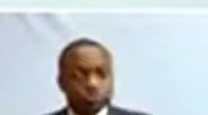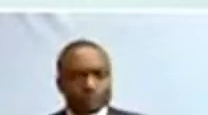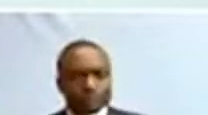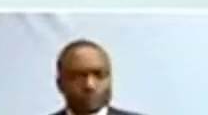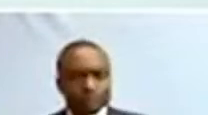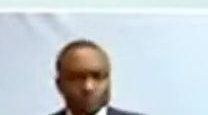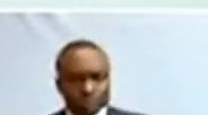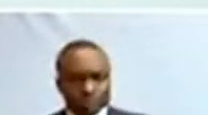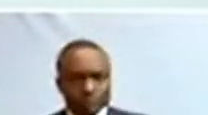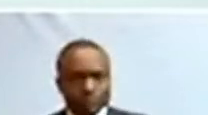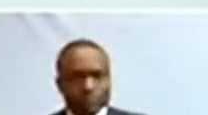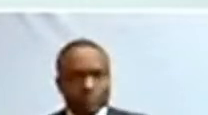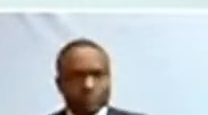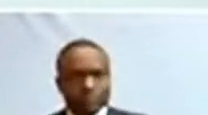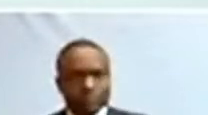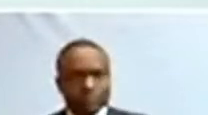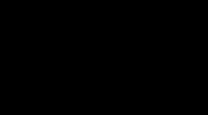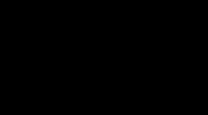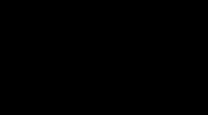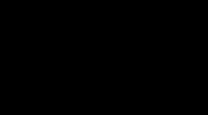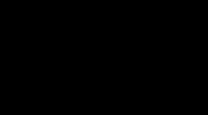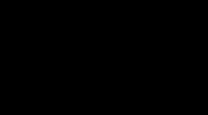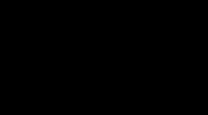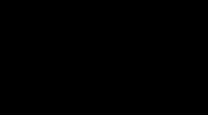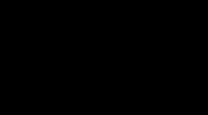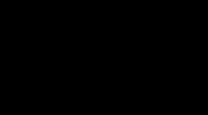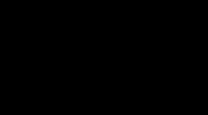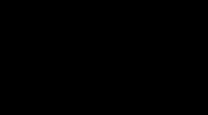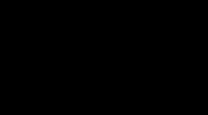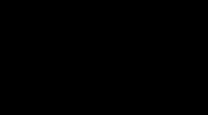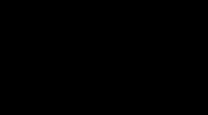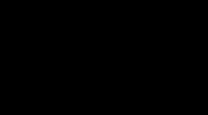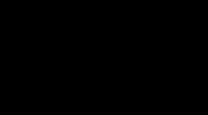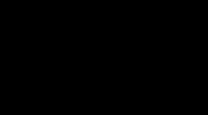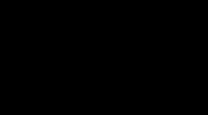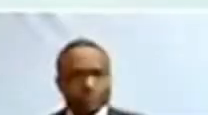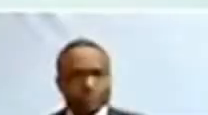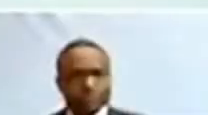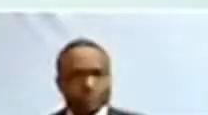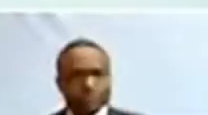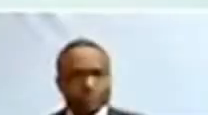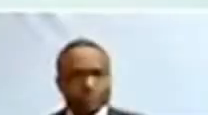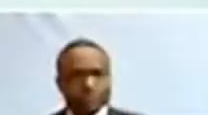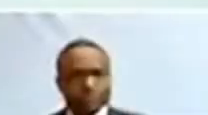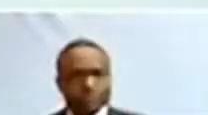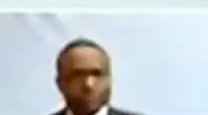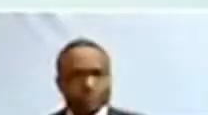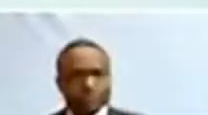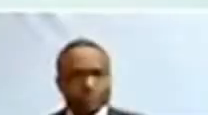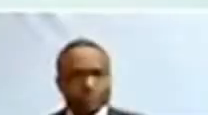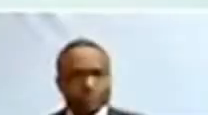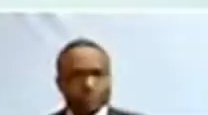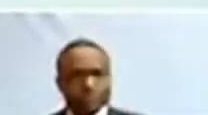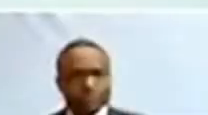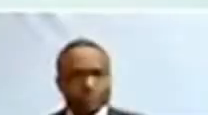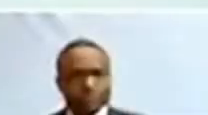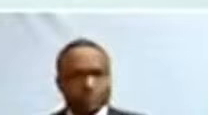it is paid at sub allowance?